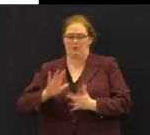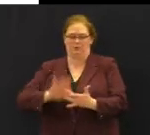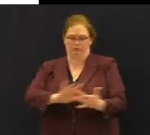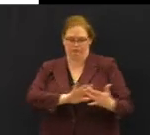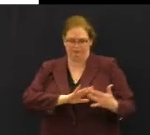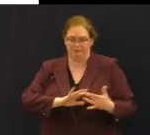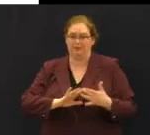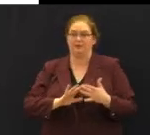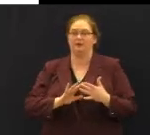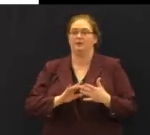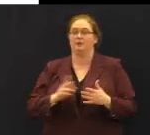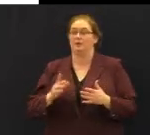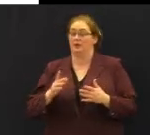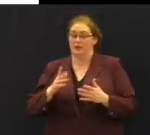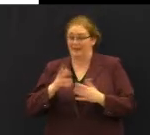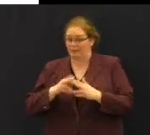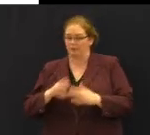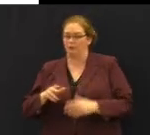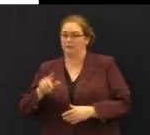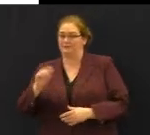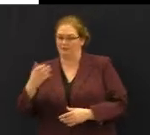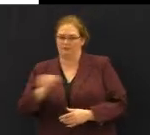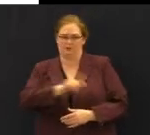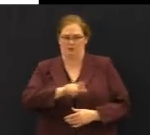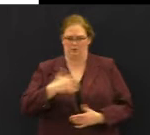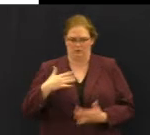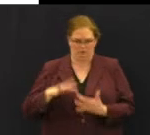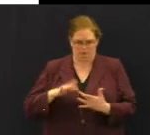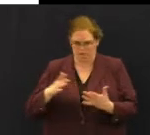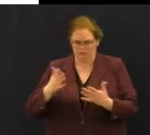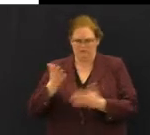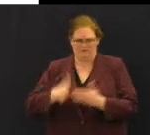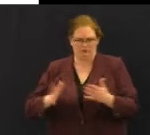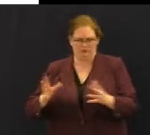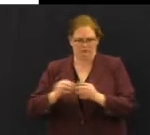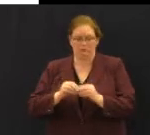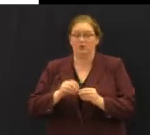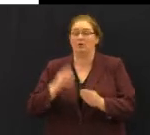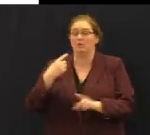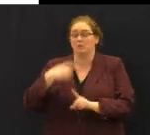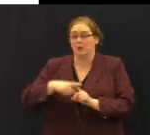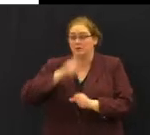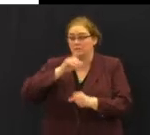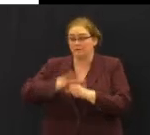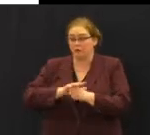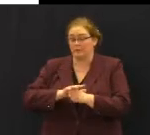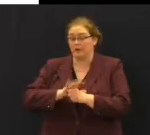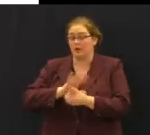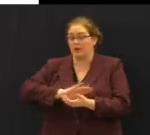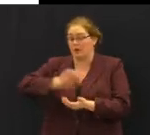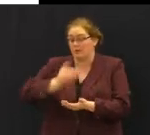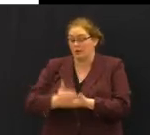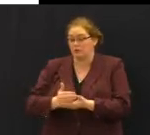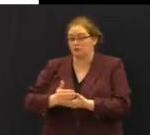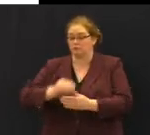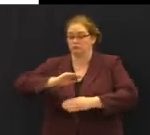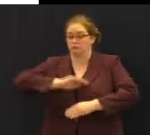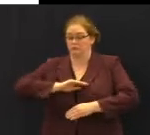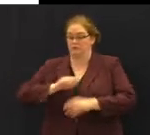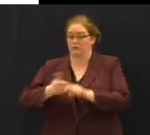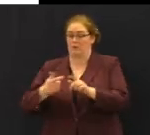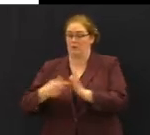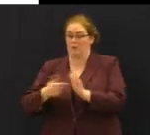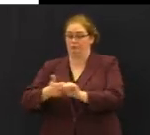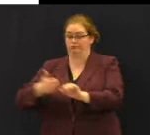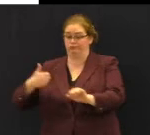will include reaching out to both the tenant and the landlord. It would also include that confirming the amount necessary to satisfy the arrears and prevent the